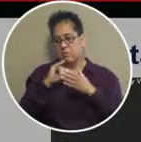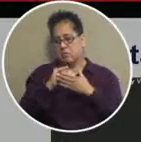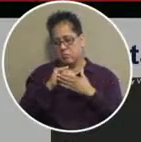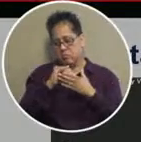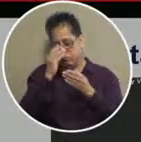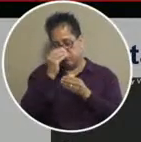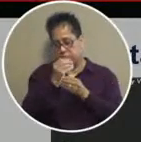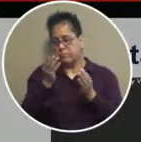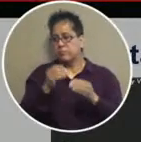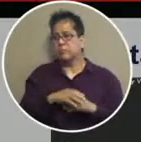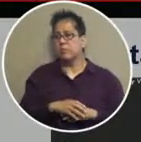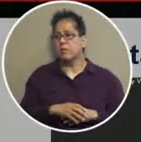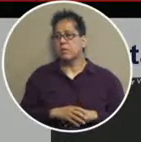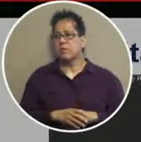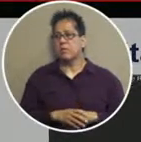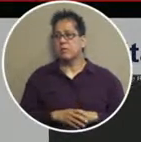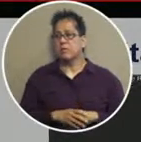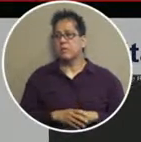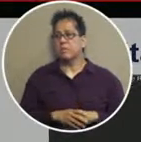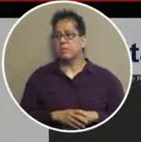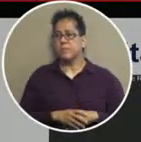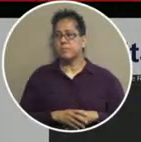before. Next slide.